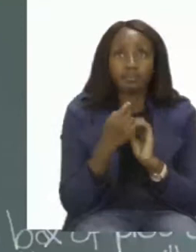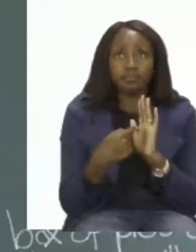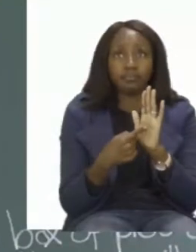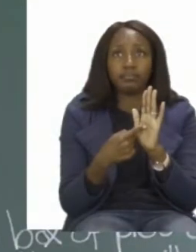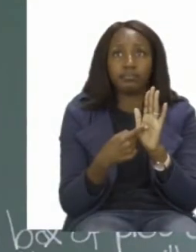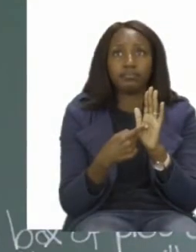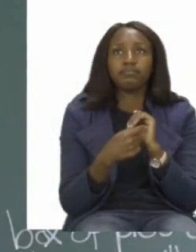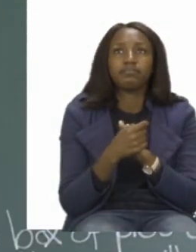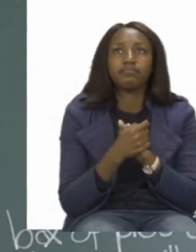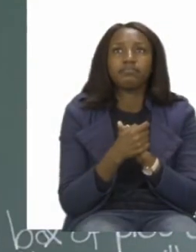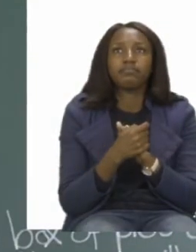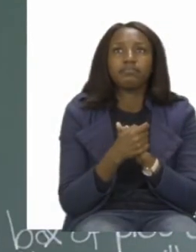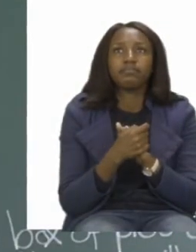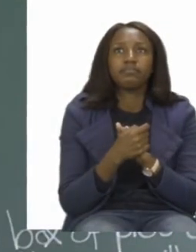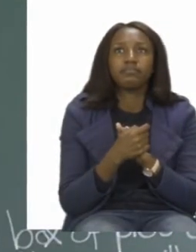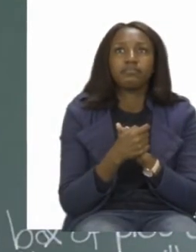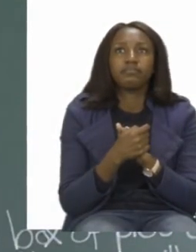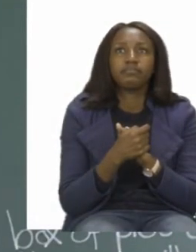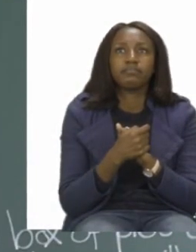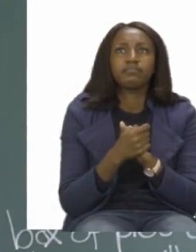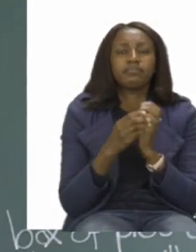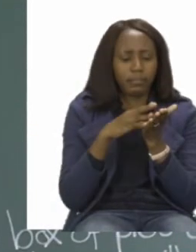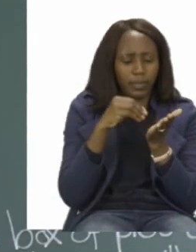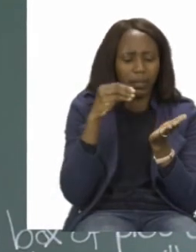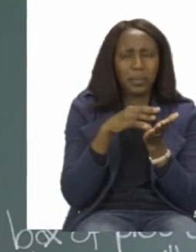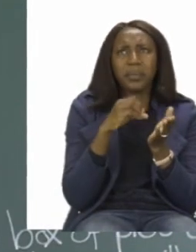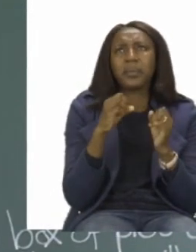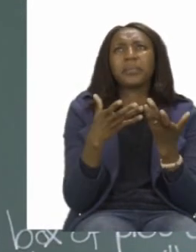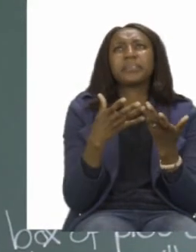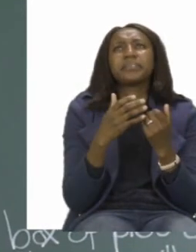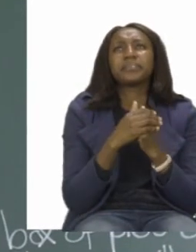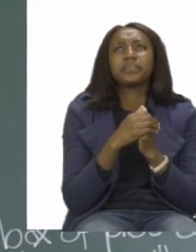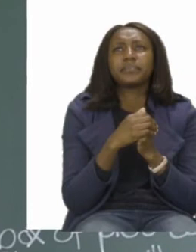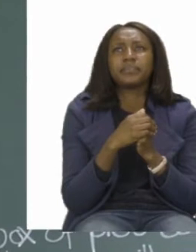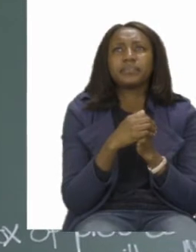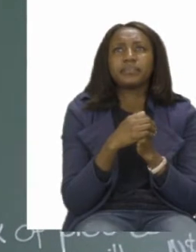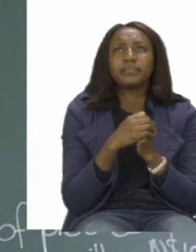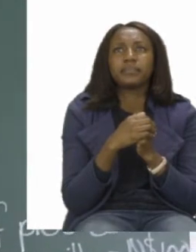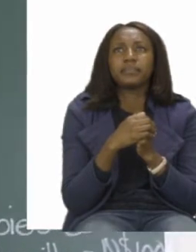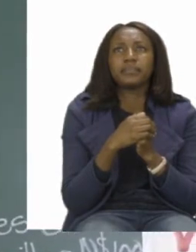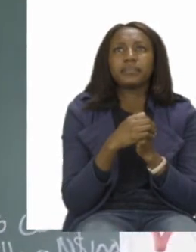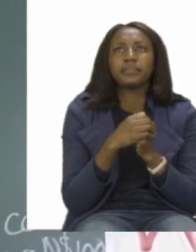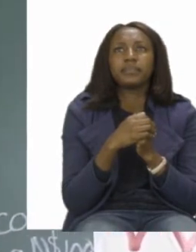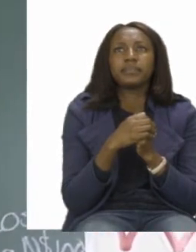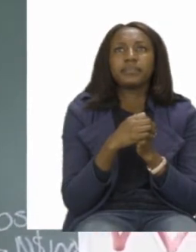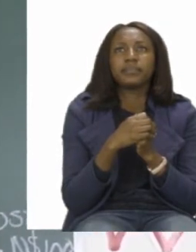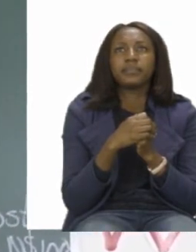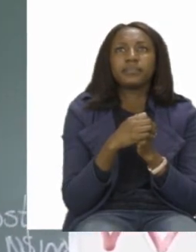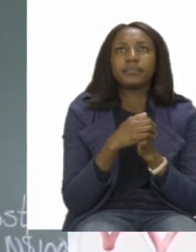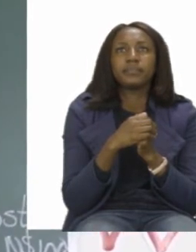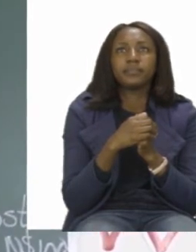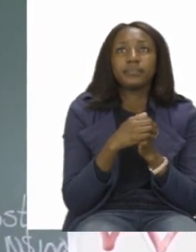you. So how much change will Bia get if the box